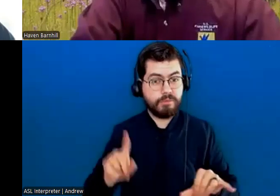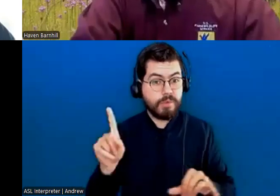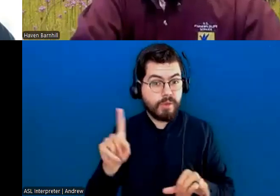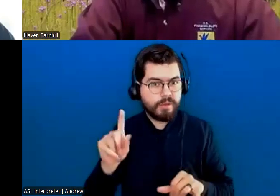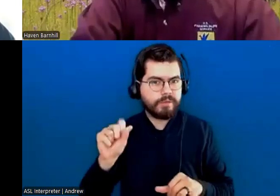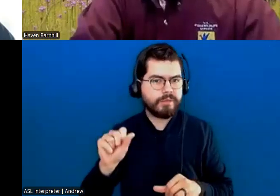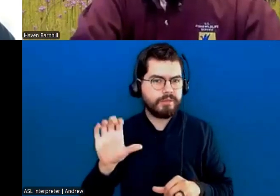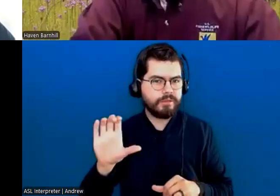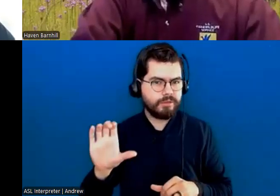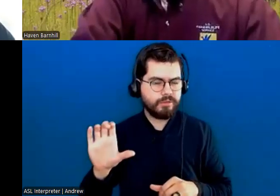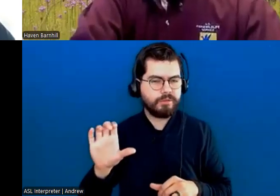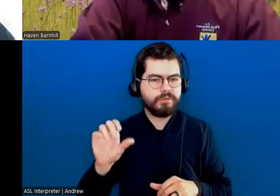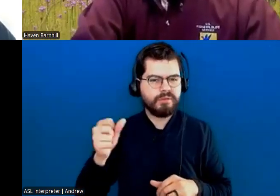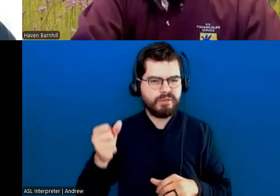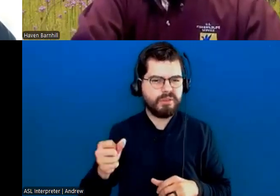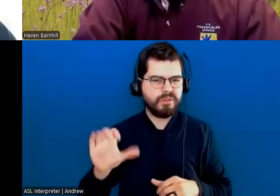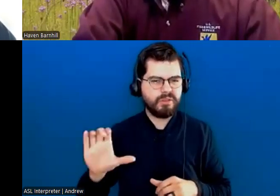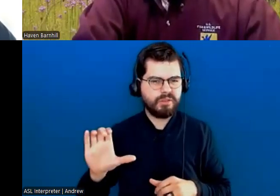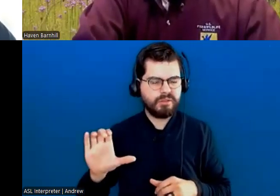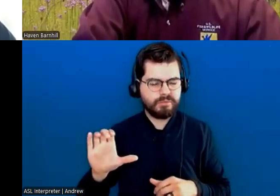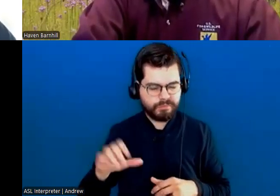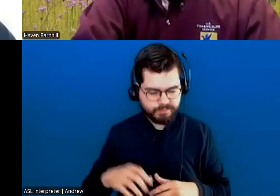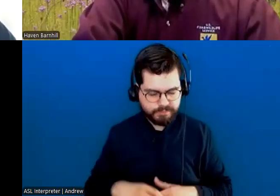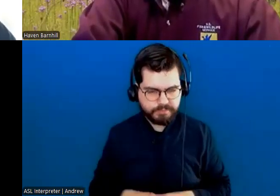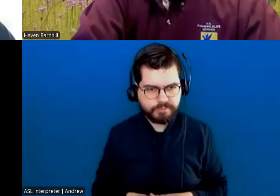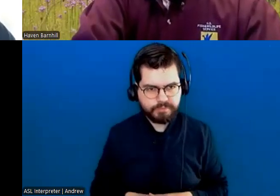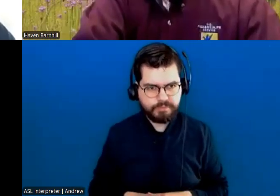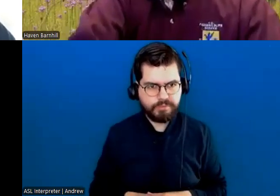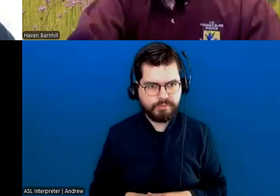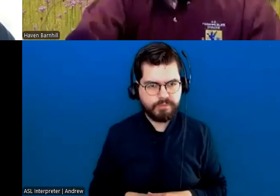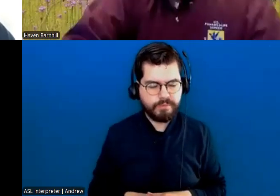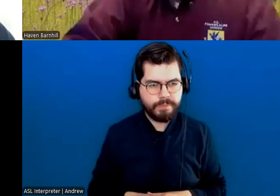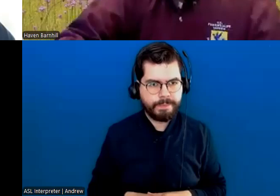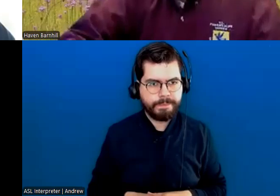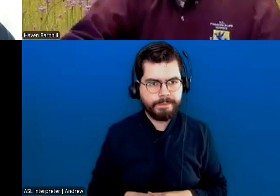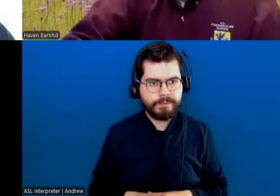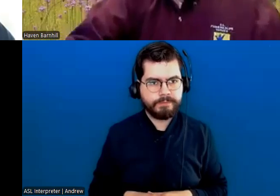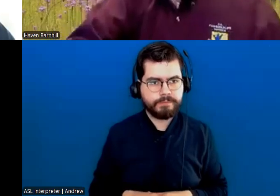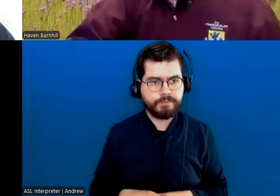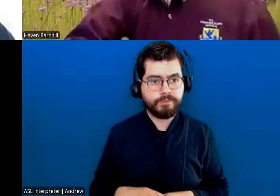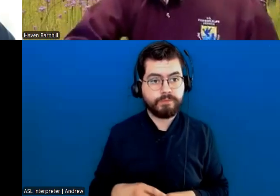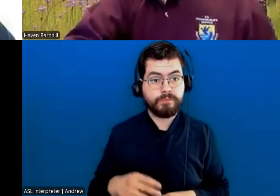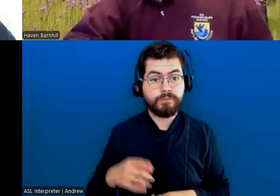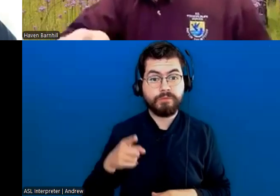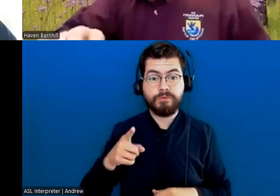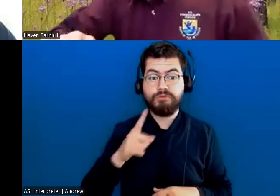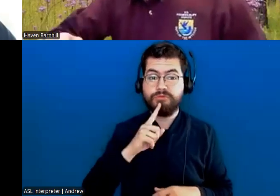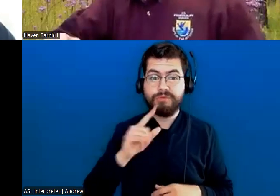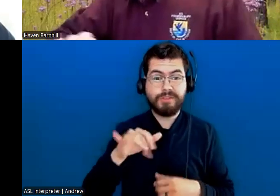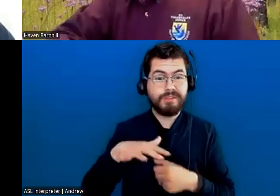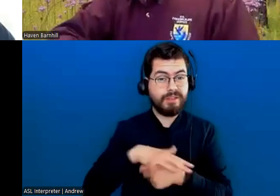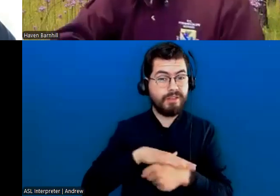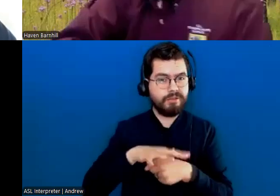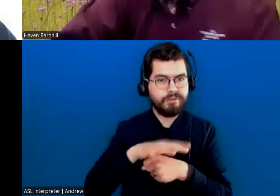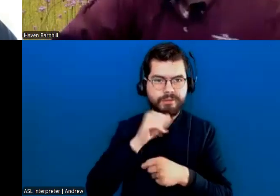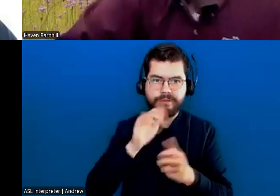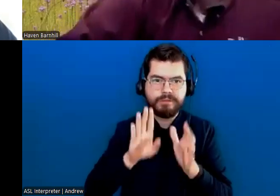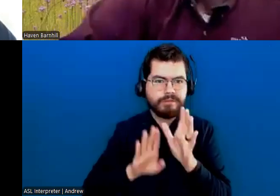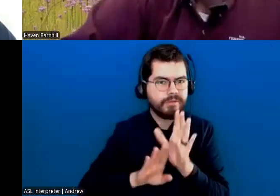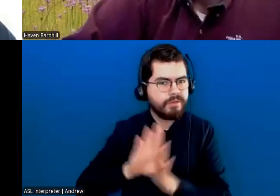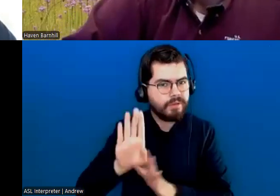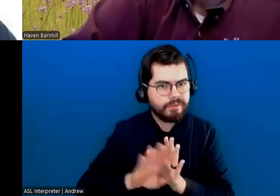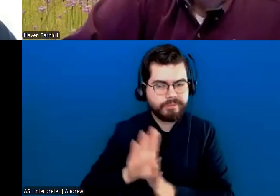weren't actively being managed. There wasn't a real push to develop advanced regeneration in a lot of those